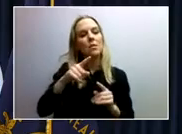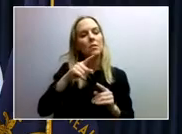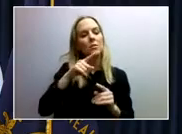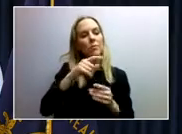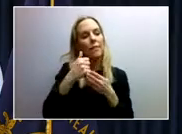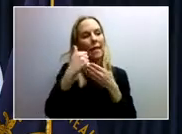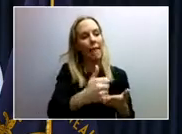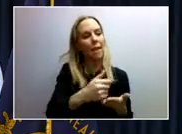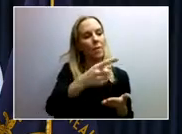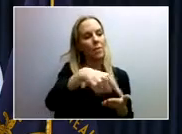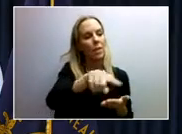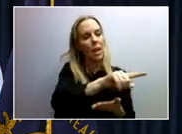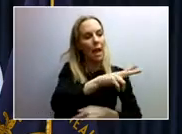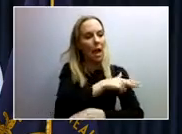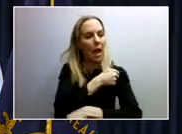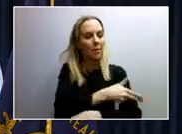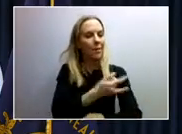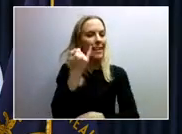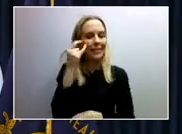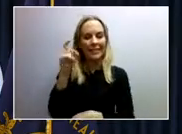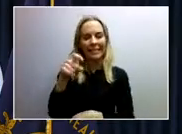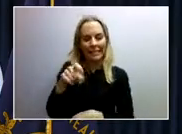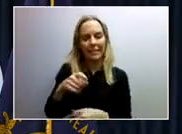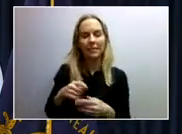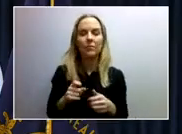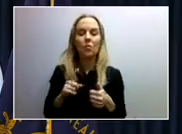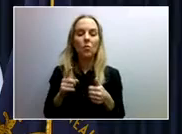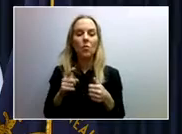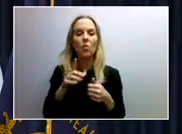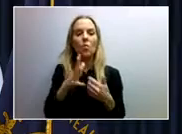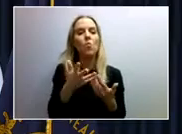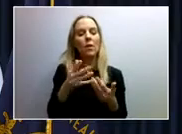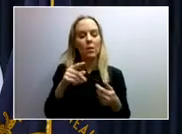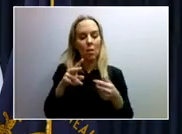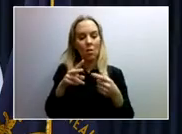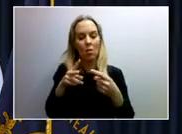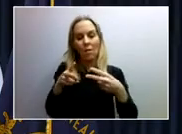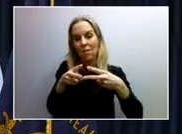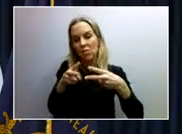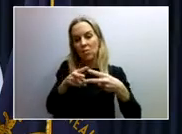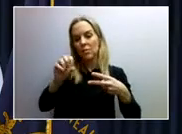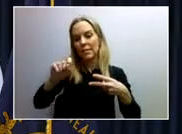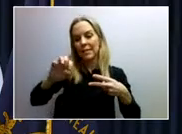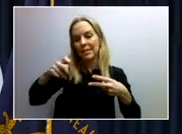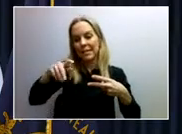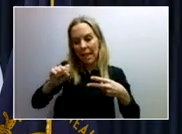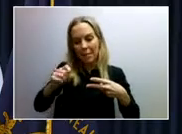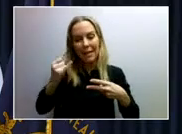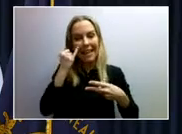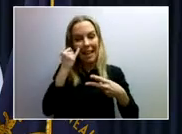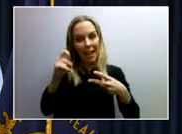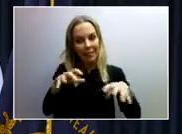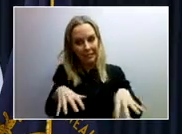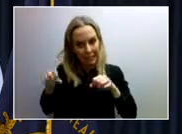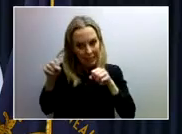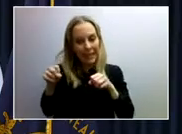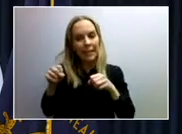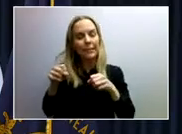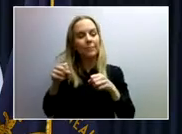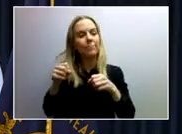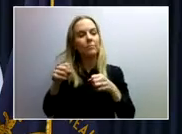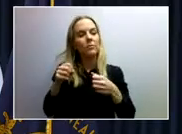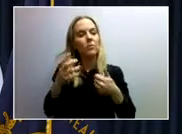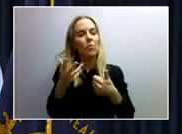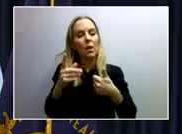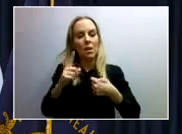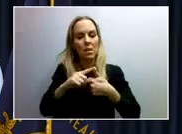it? Well, the first 2 steps that we're likely to take when and if they need it are